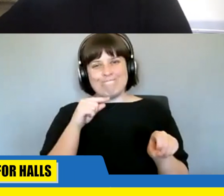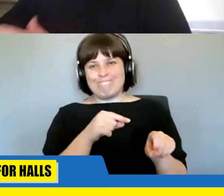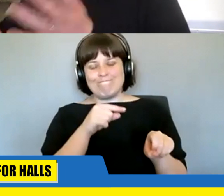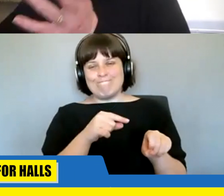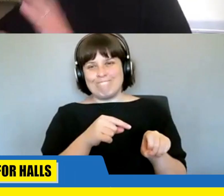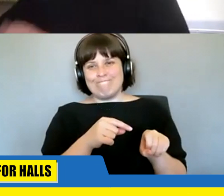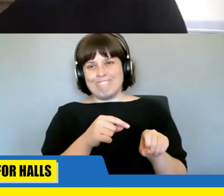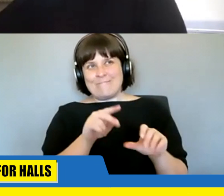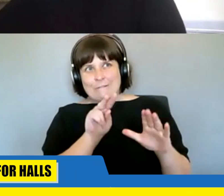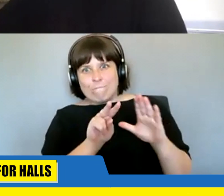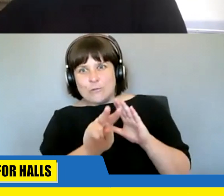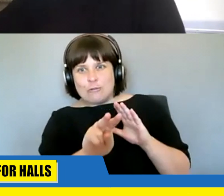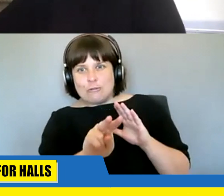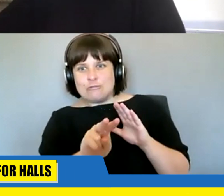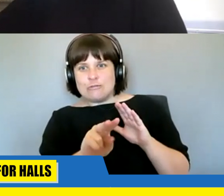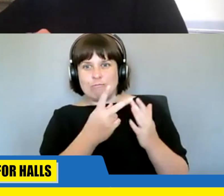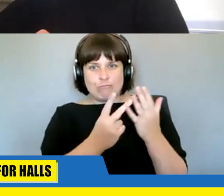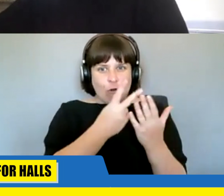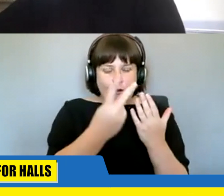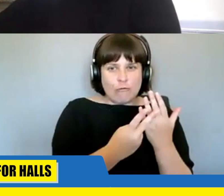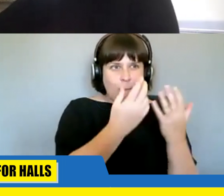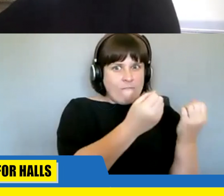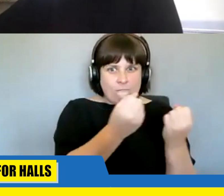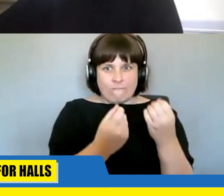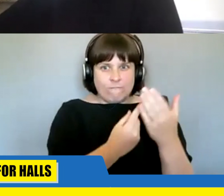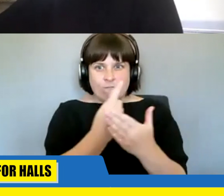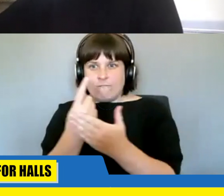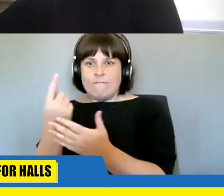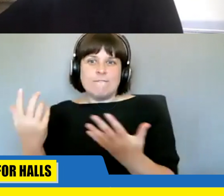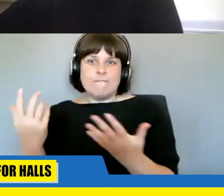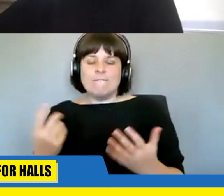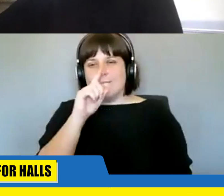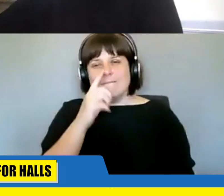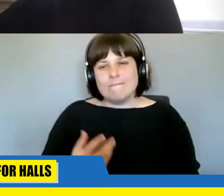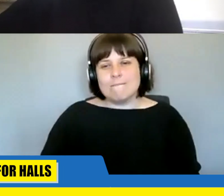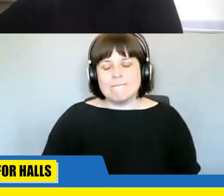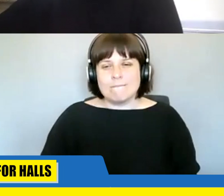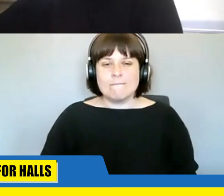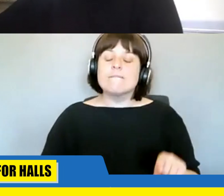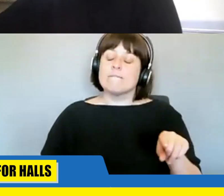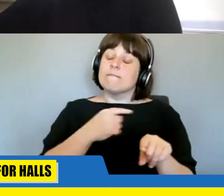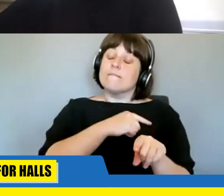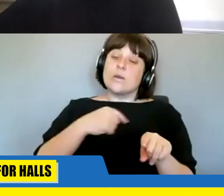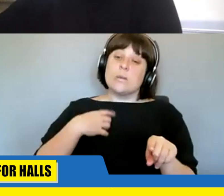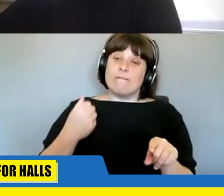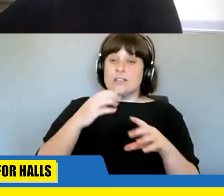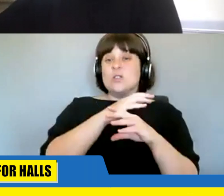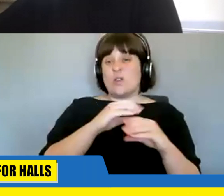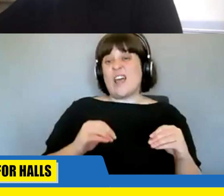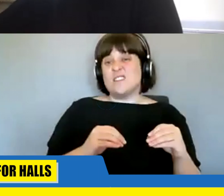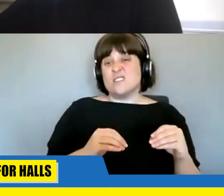anyway. Yeah, well, we've had to cancel a few, surprisingly few though, compared to what we thought we would have to